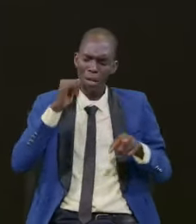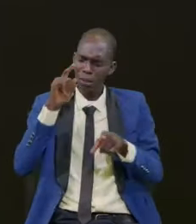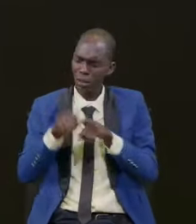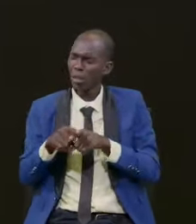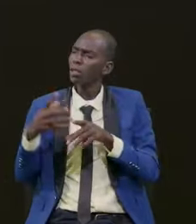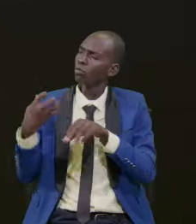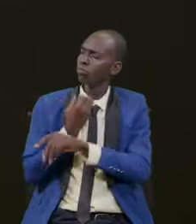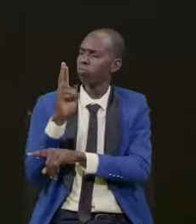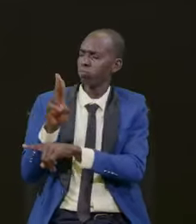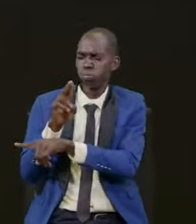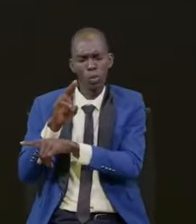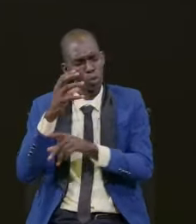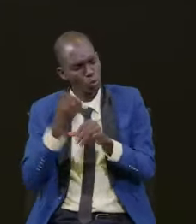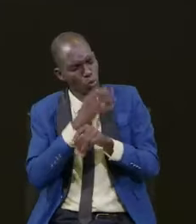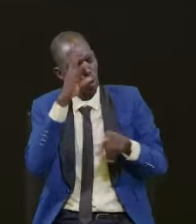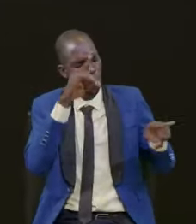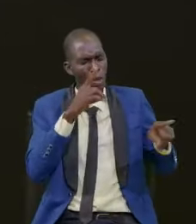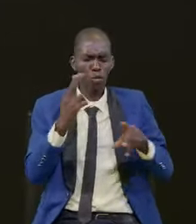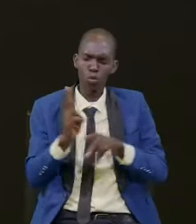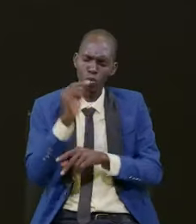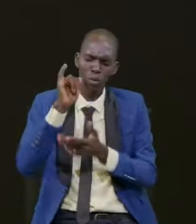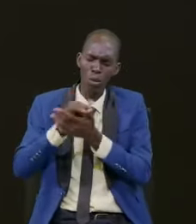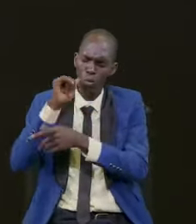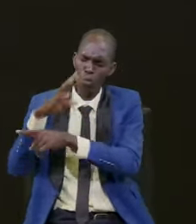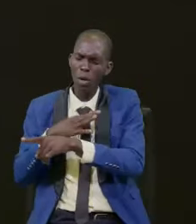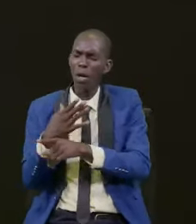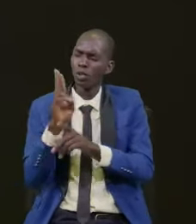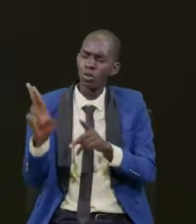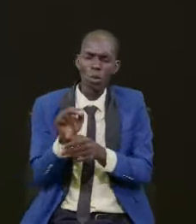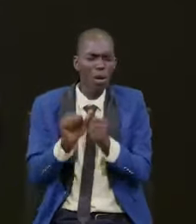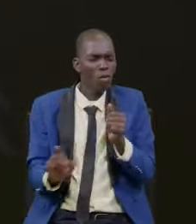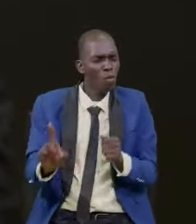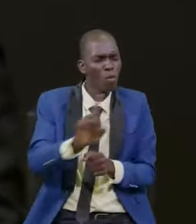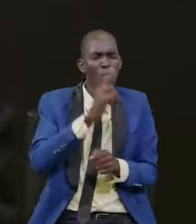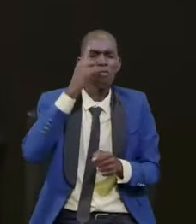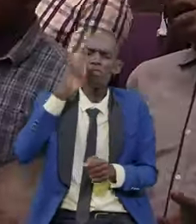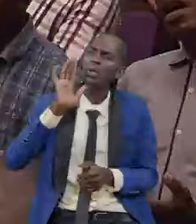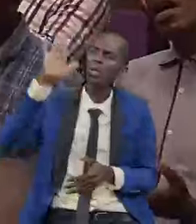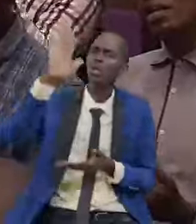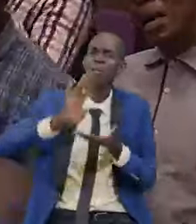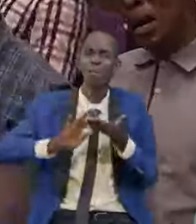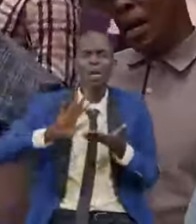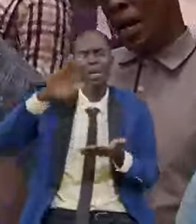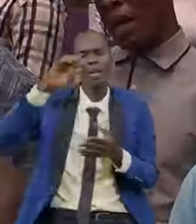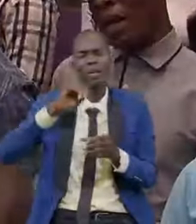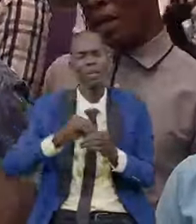him, take hold of her, use everyone to your glory in Jesus' name.